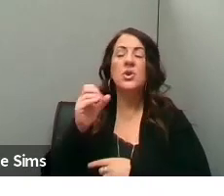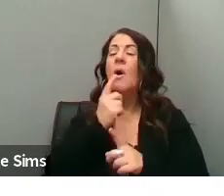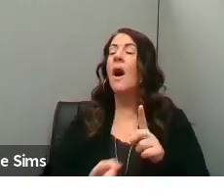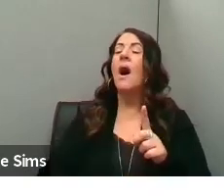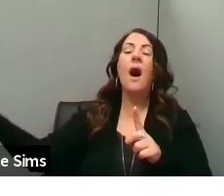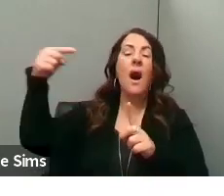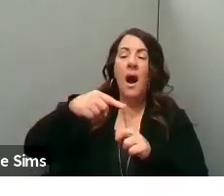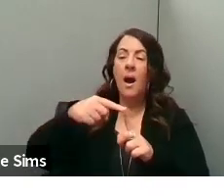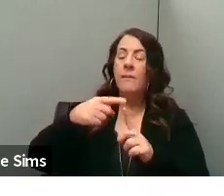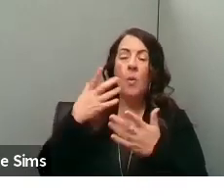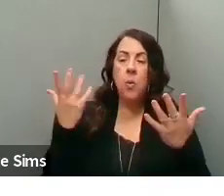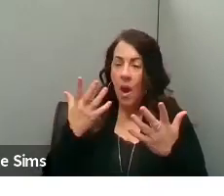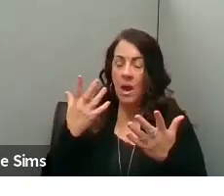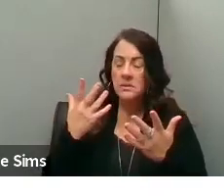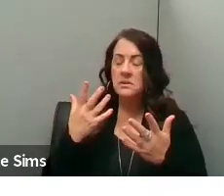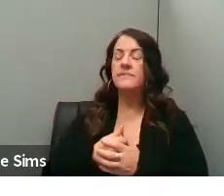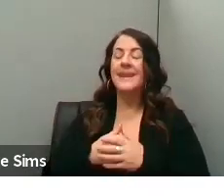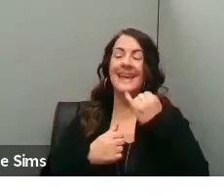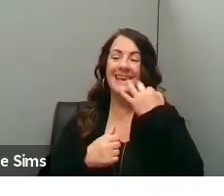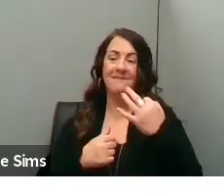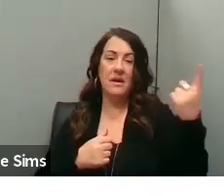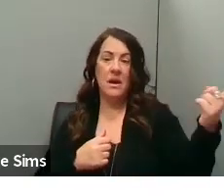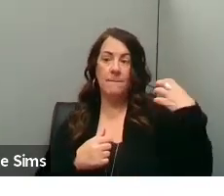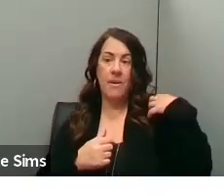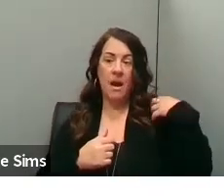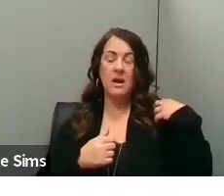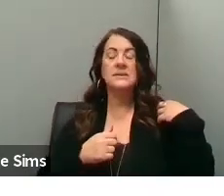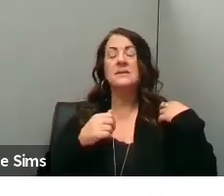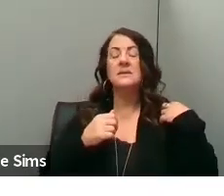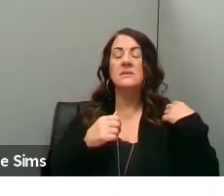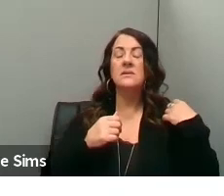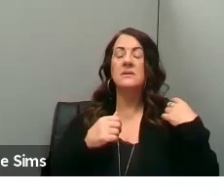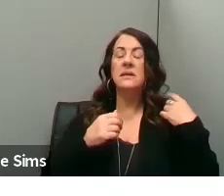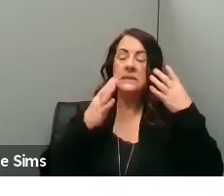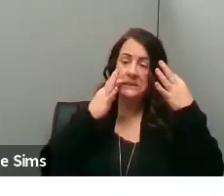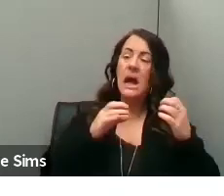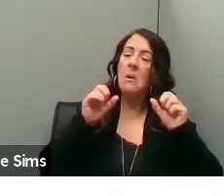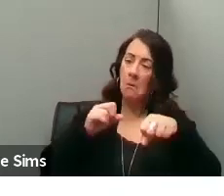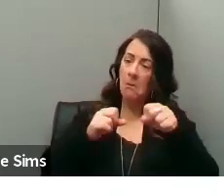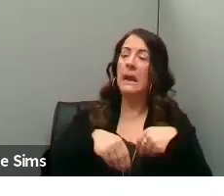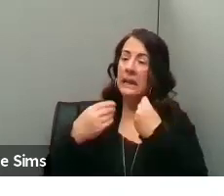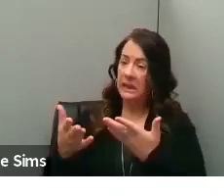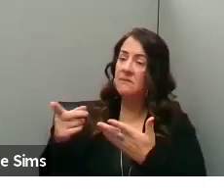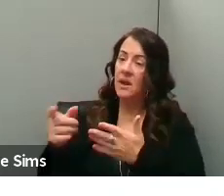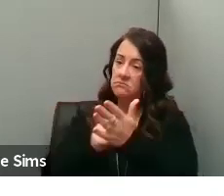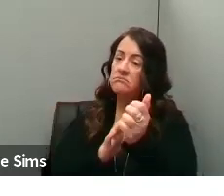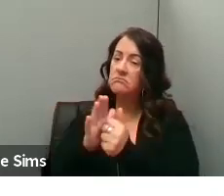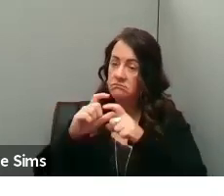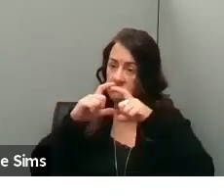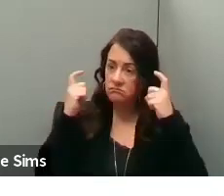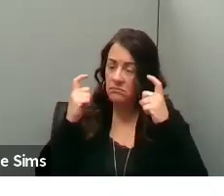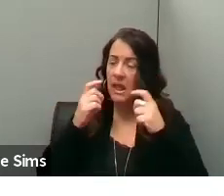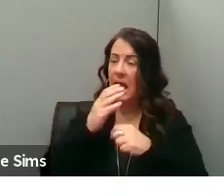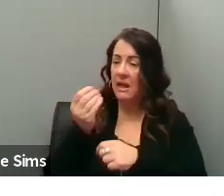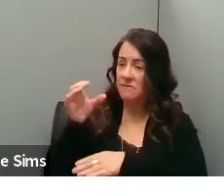even if his boss were to provide him with the personal protective equipment, making Andres go to